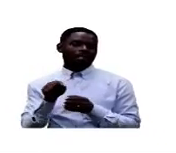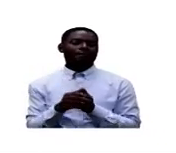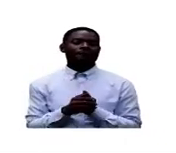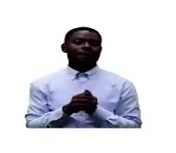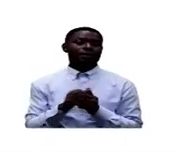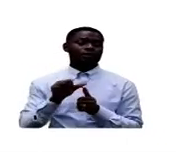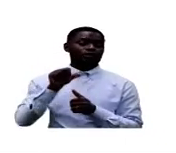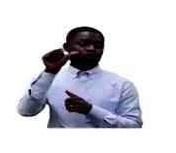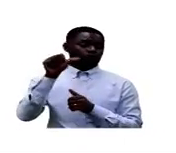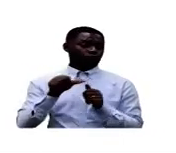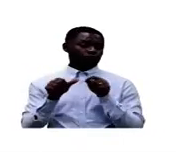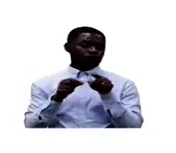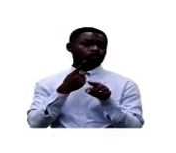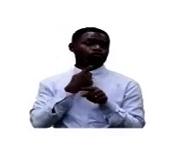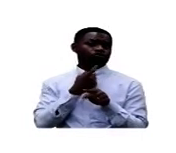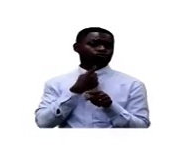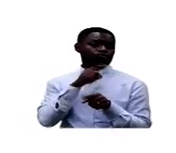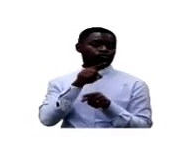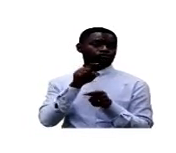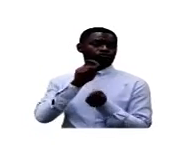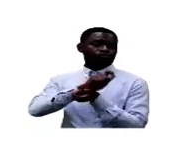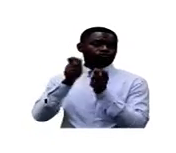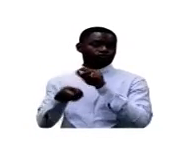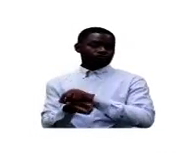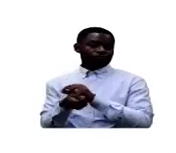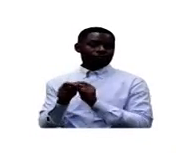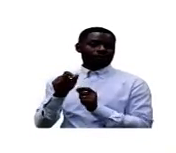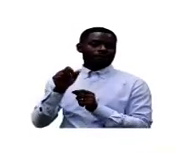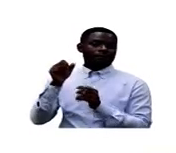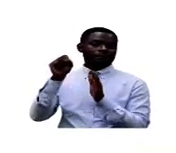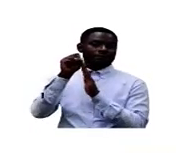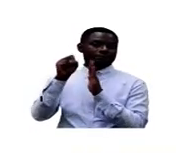replace the switch, that's the component, with the symbol.